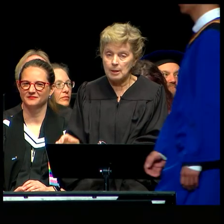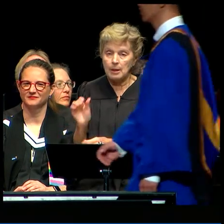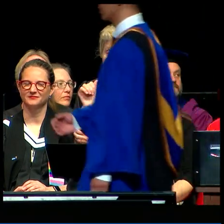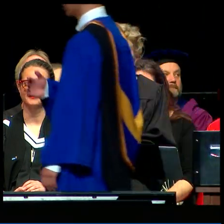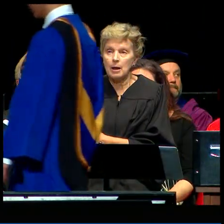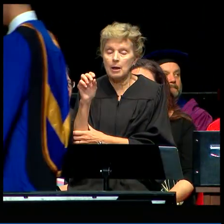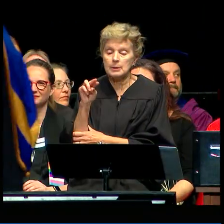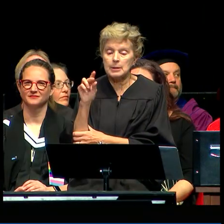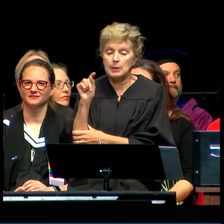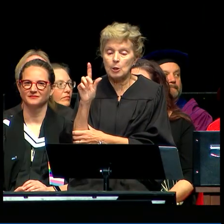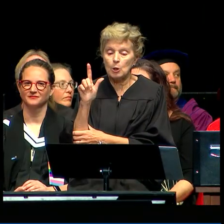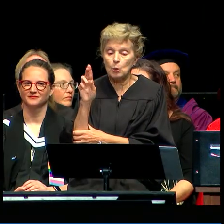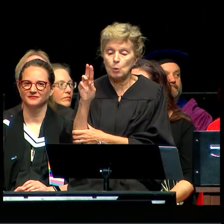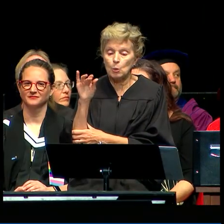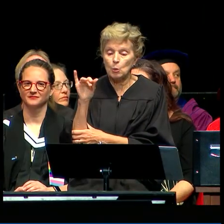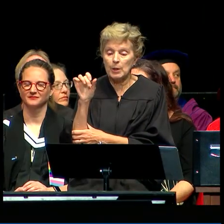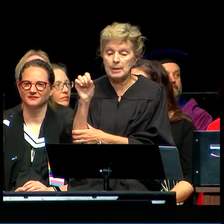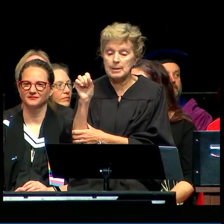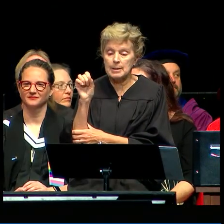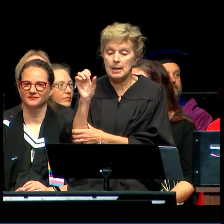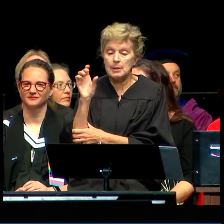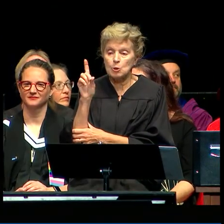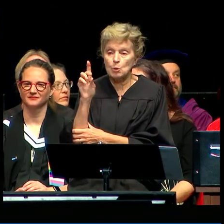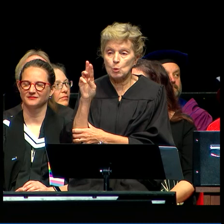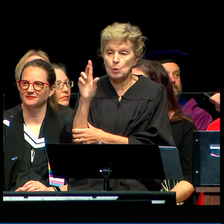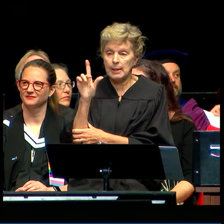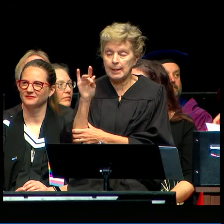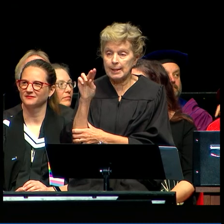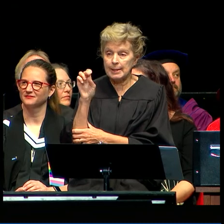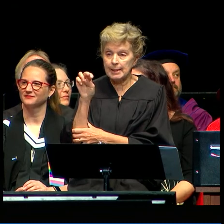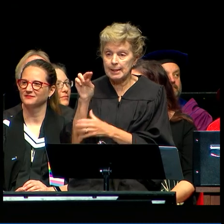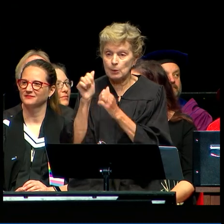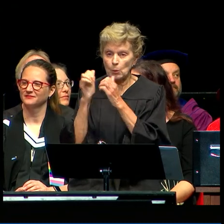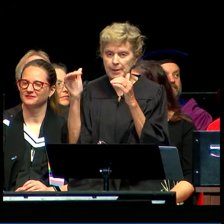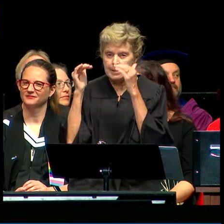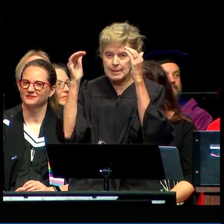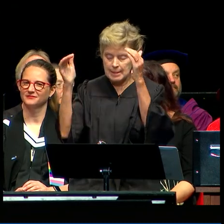Alton Luis Dulinen, with distinction.